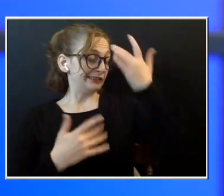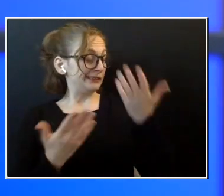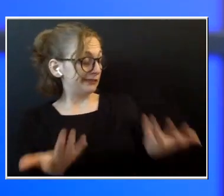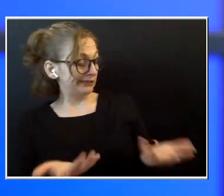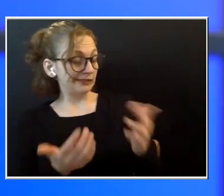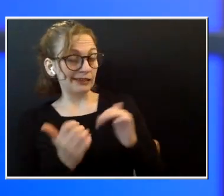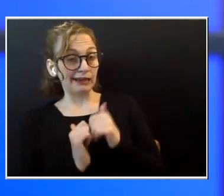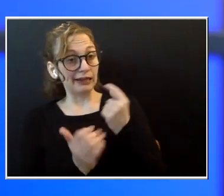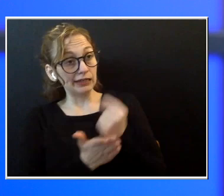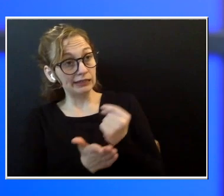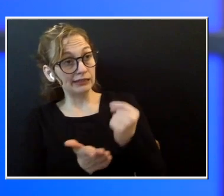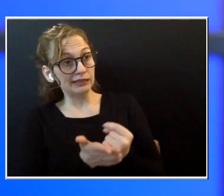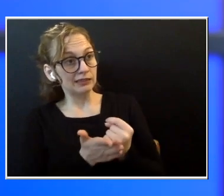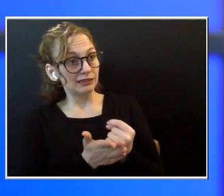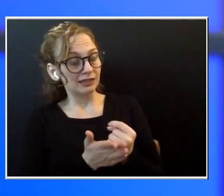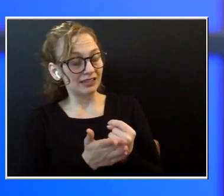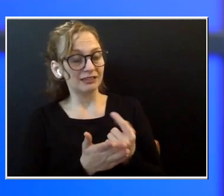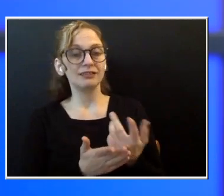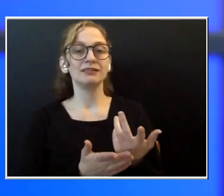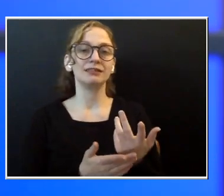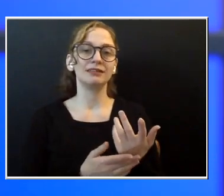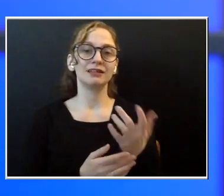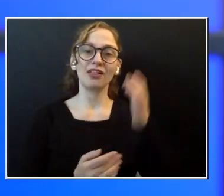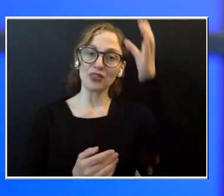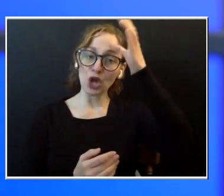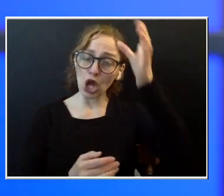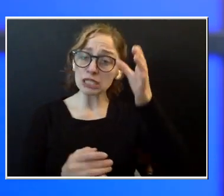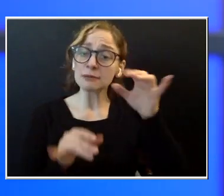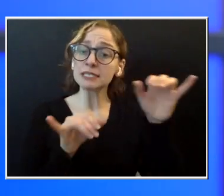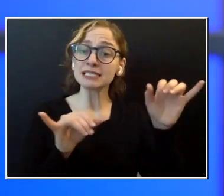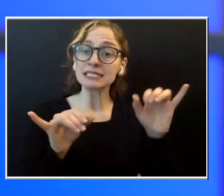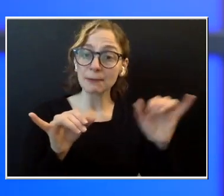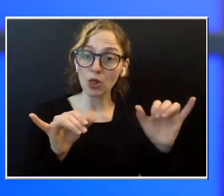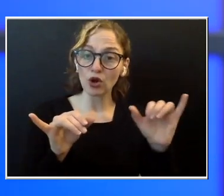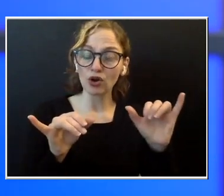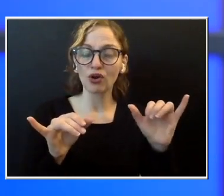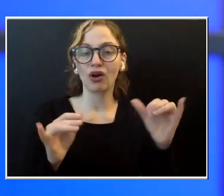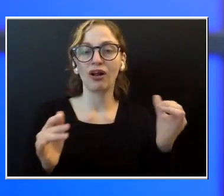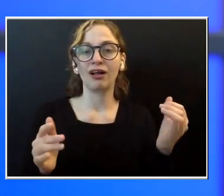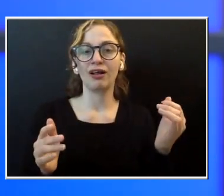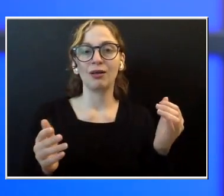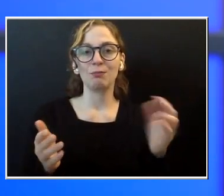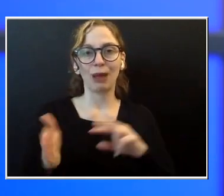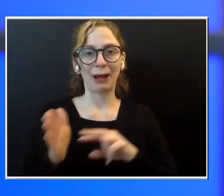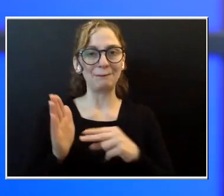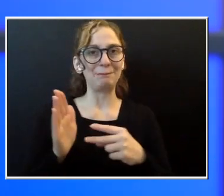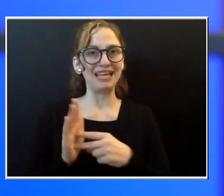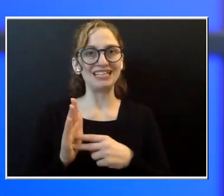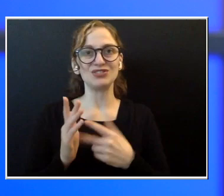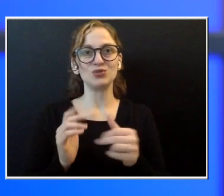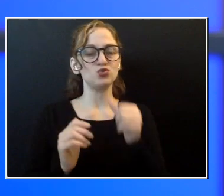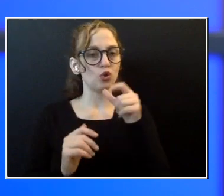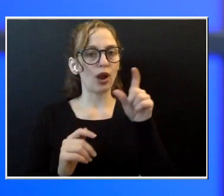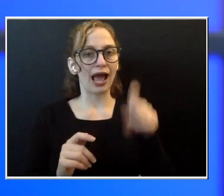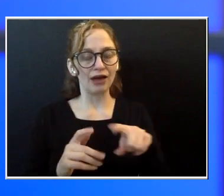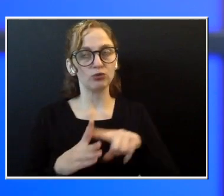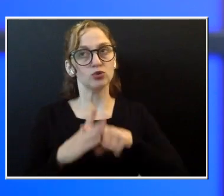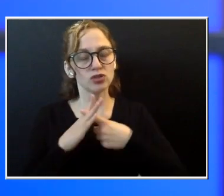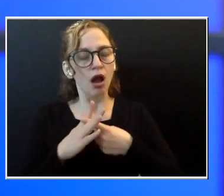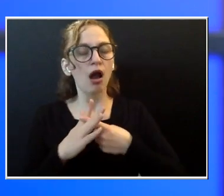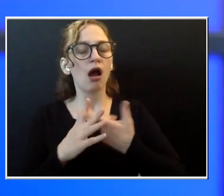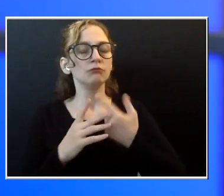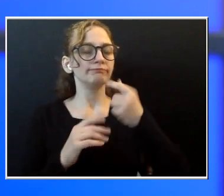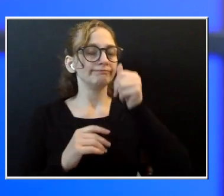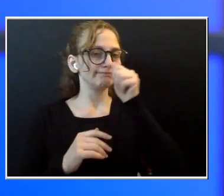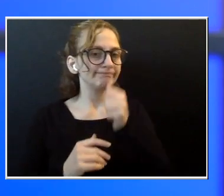disease. The concept is very similar. It's just whether that disease has been established yet or not. And obviously, the